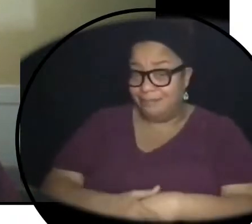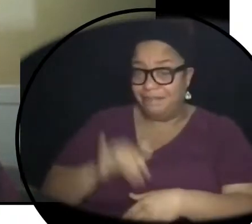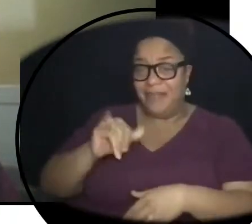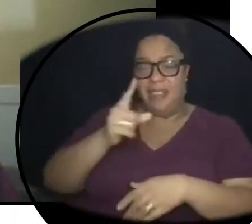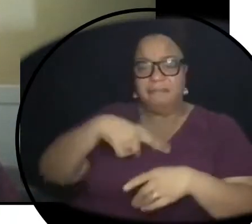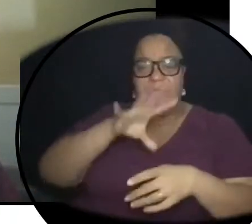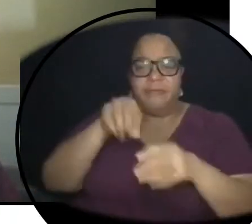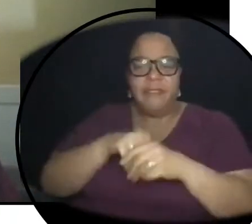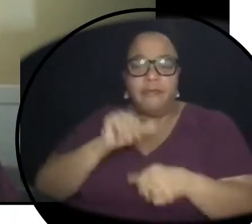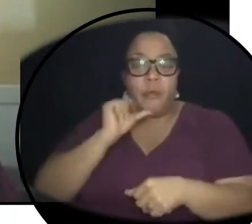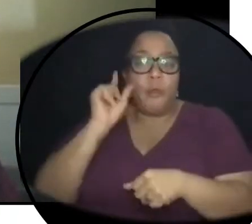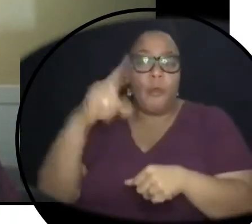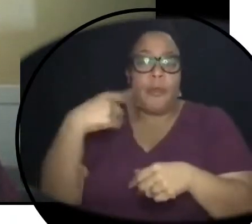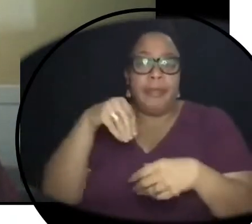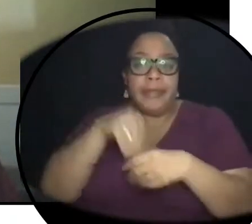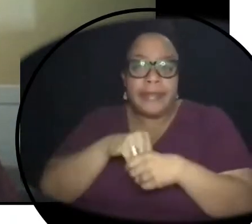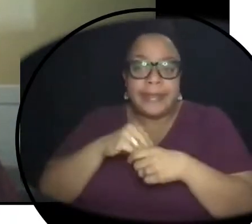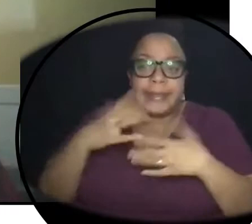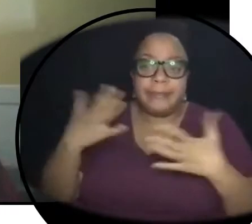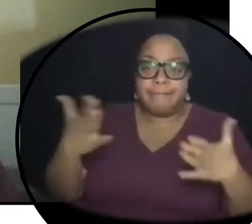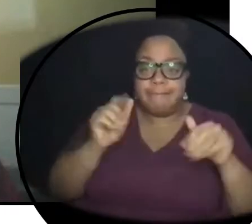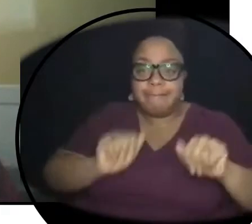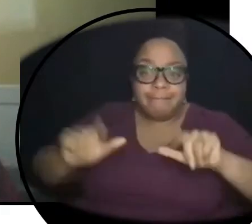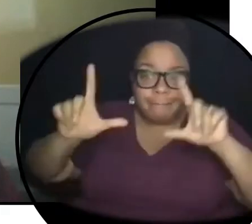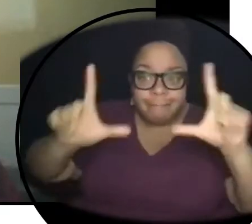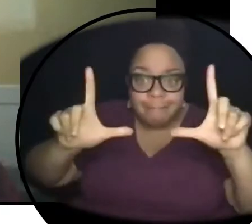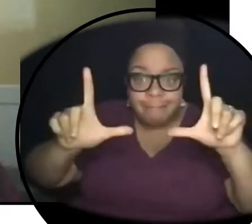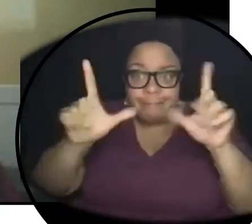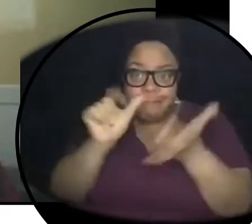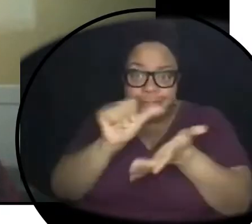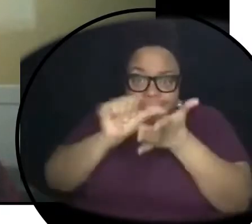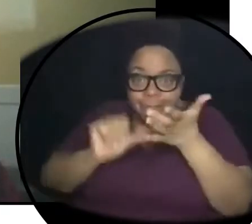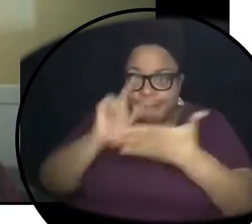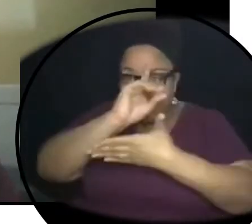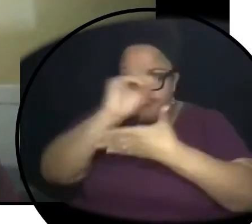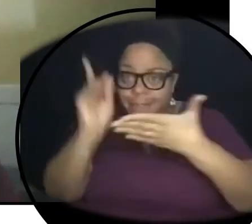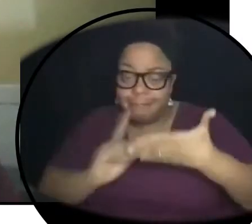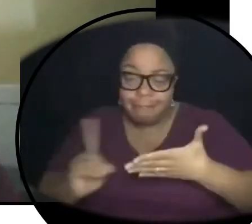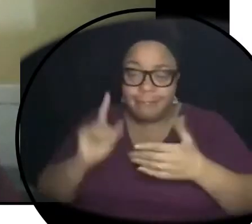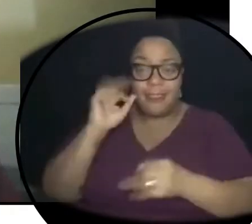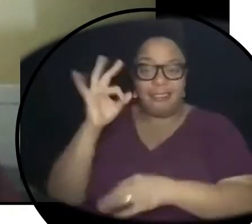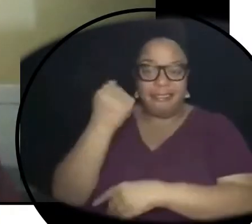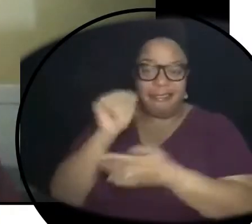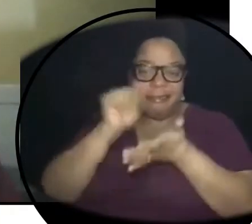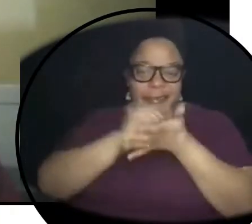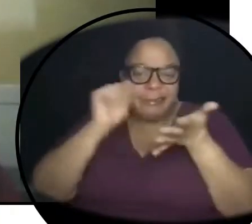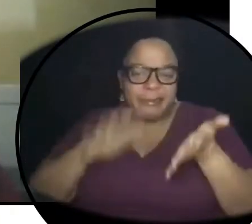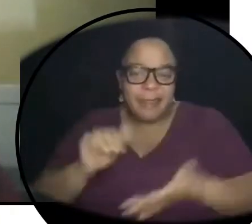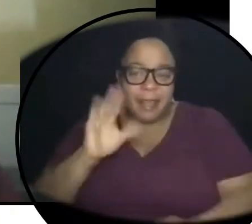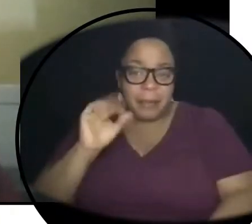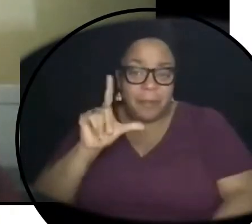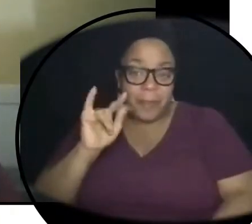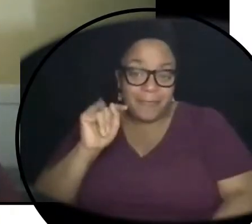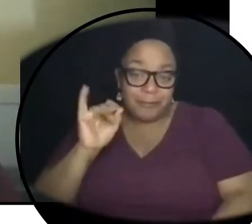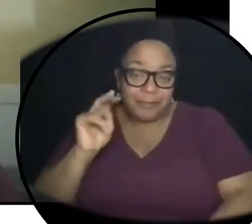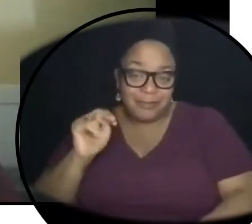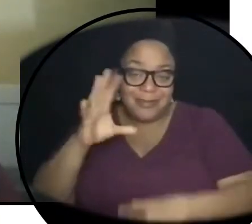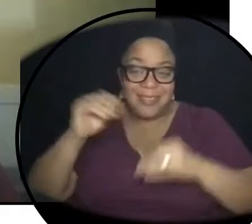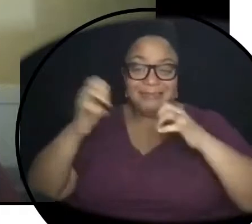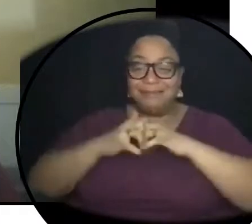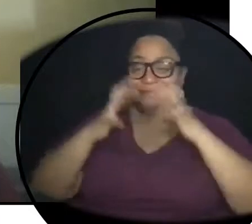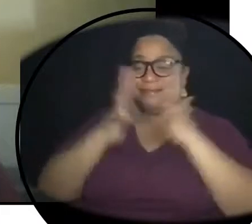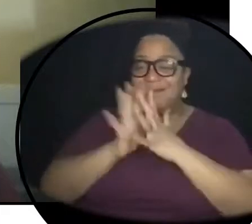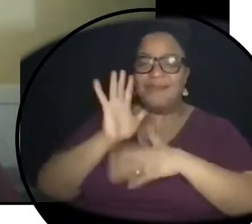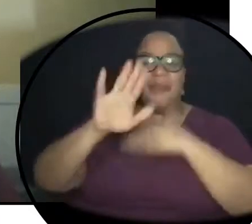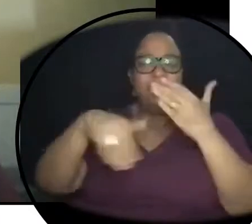is part of our grassroots governance alternative. We have influence in city government,